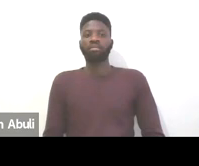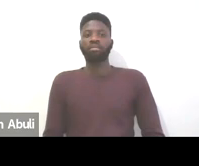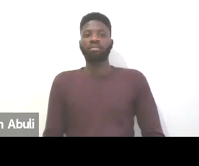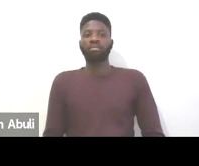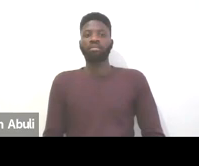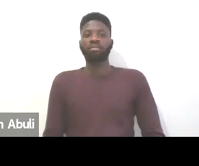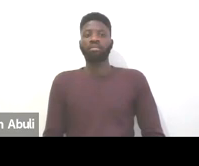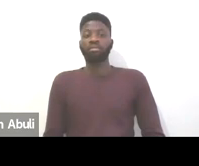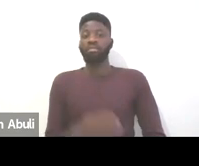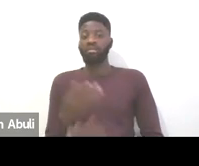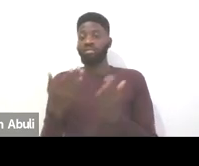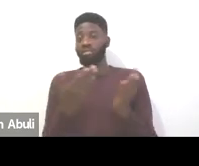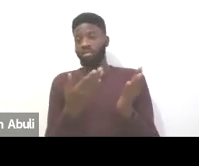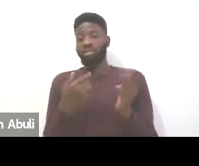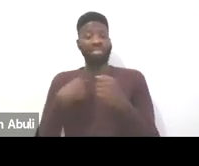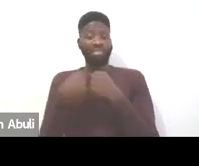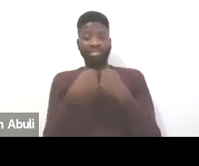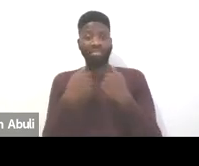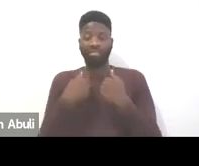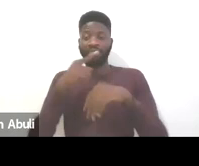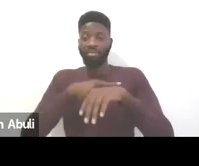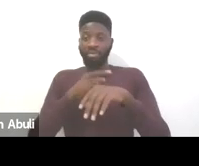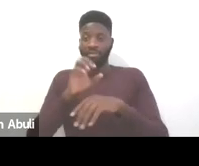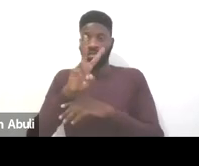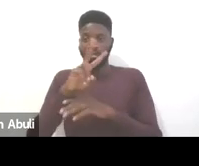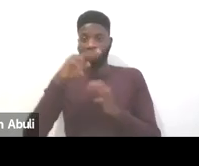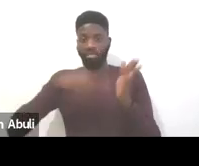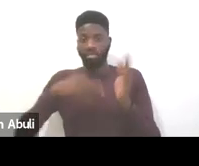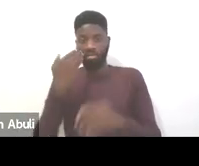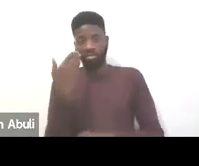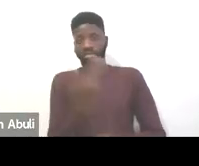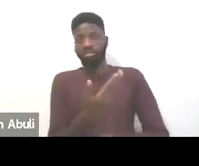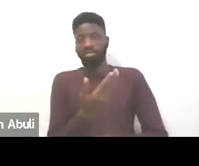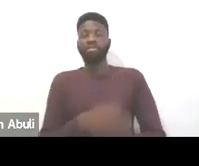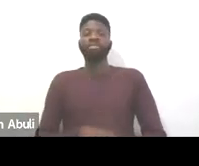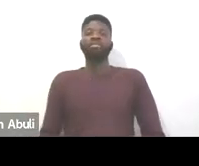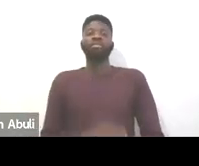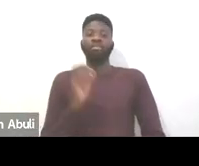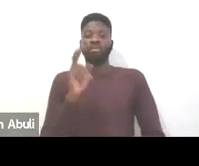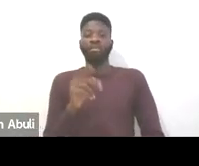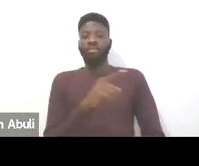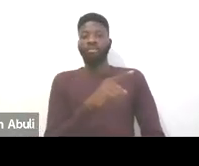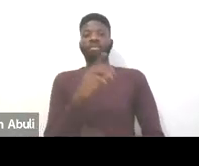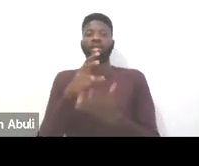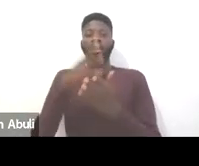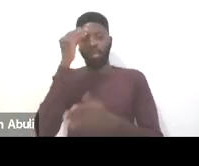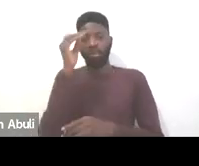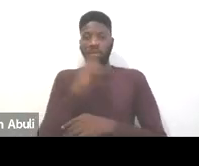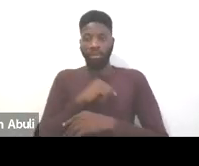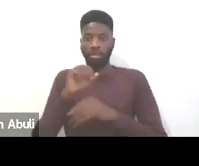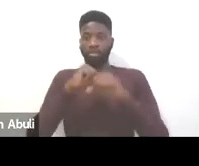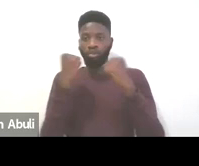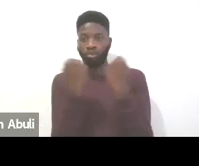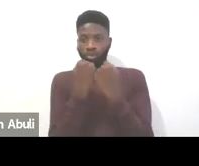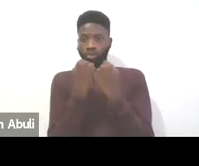This is the kind of trouble I have going through CVs. So this person has learned sociology, has